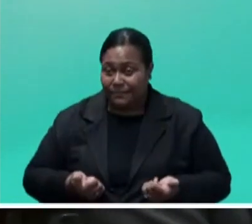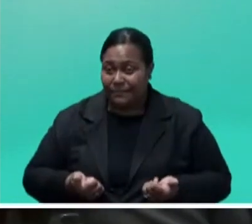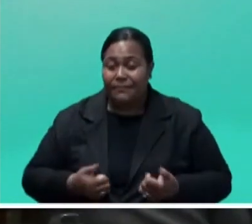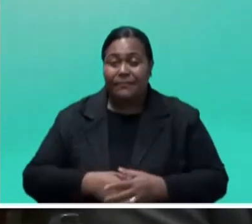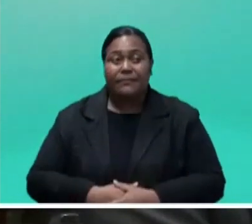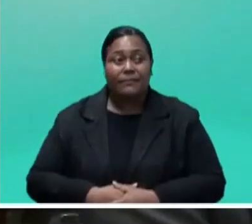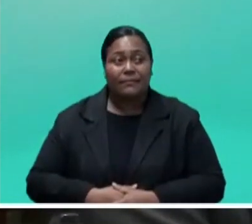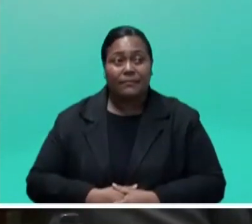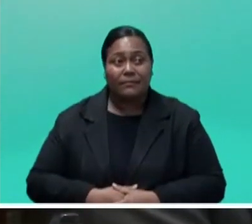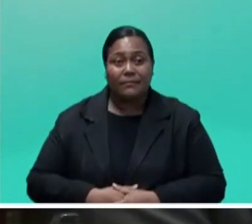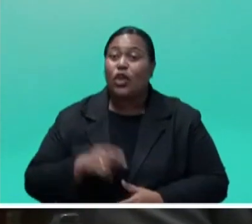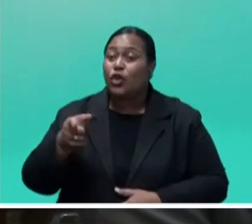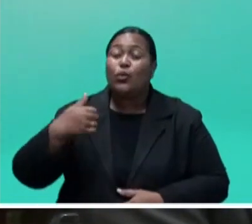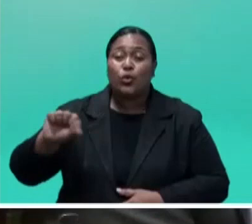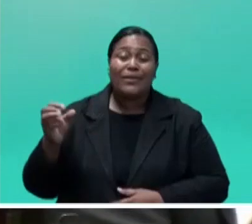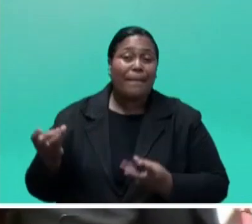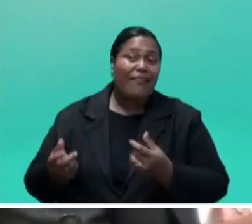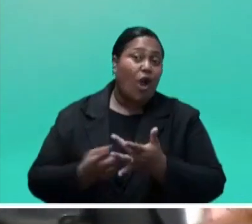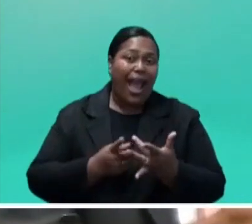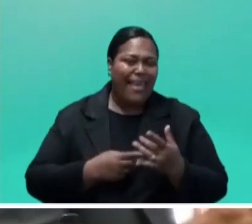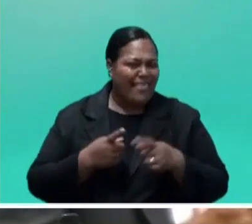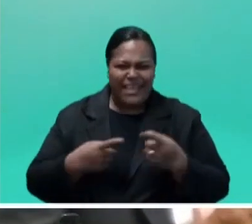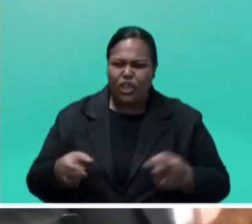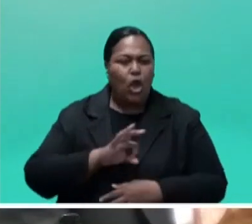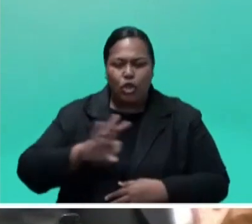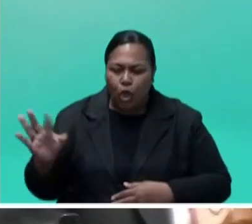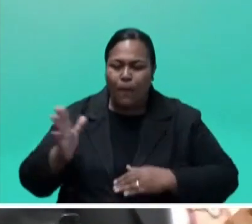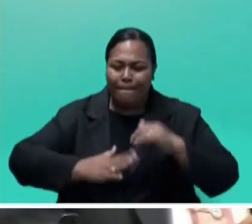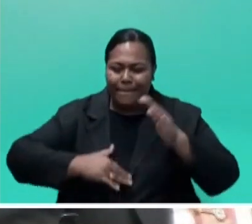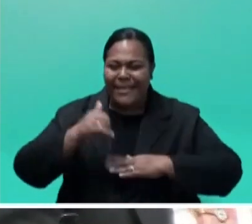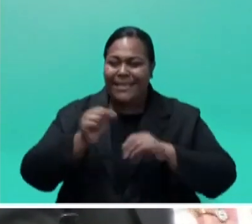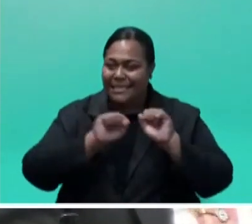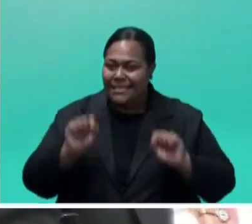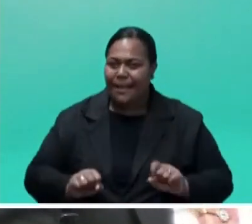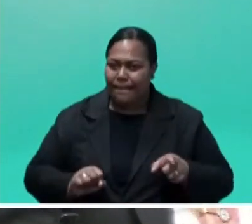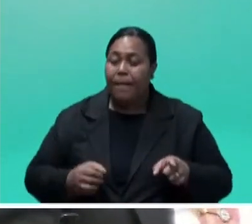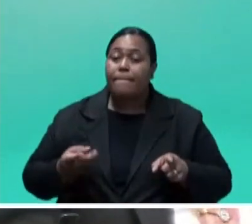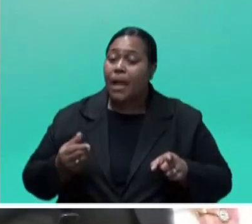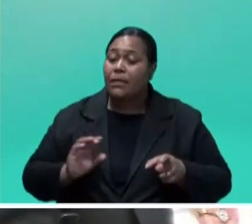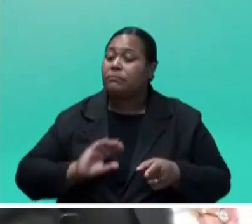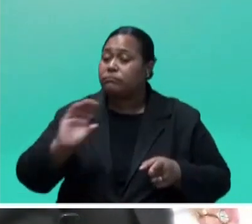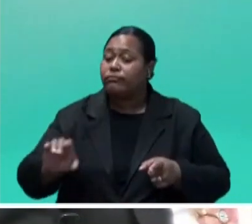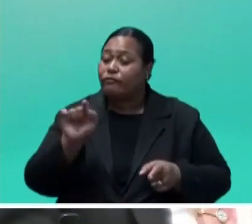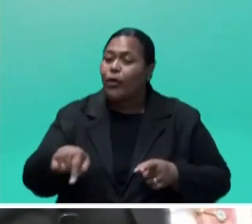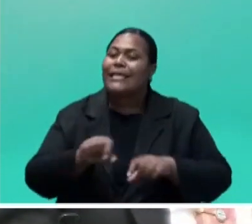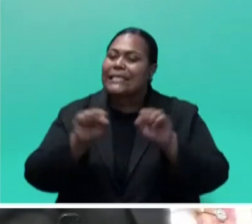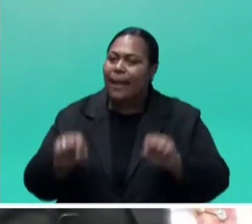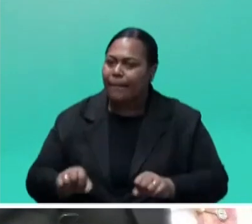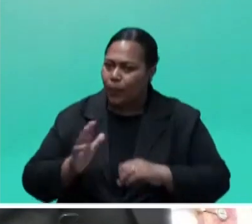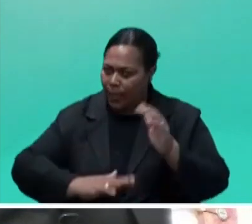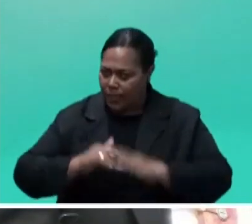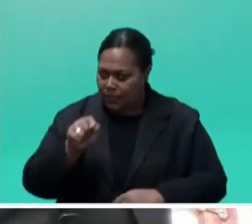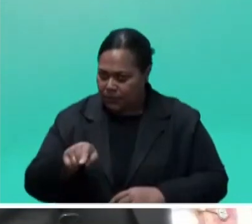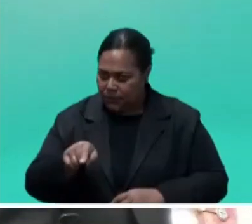You have used the money for other things, but not to build the system. The money was allocated for the system. So that's